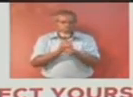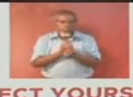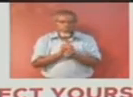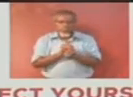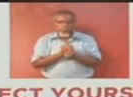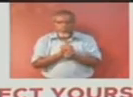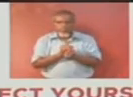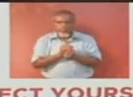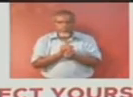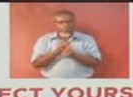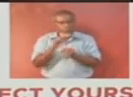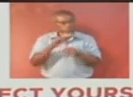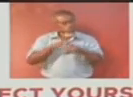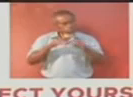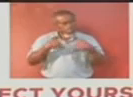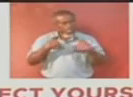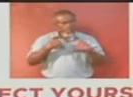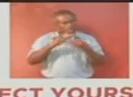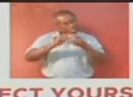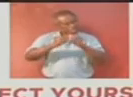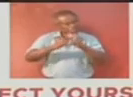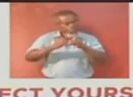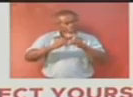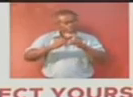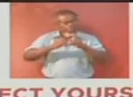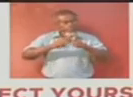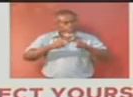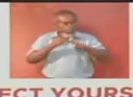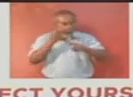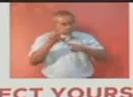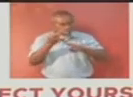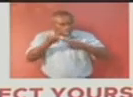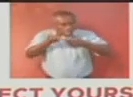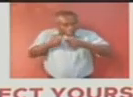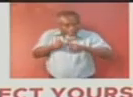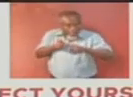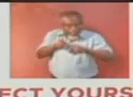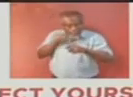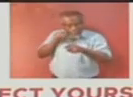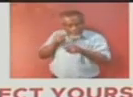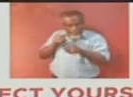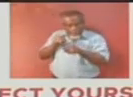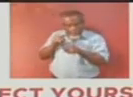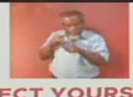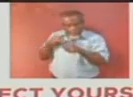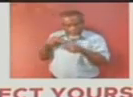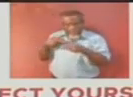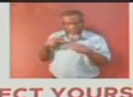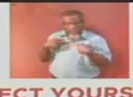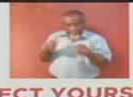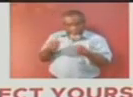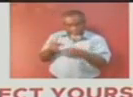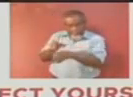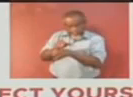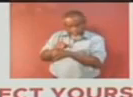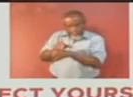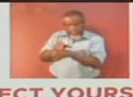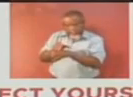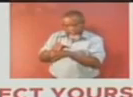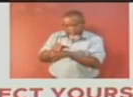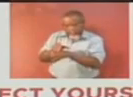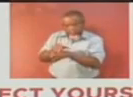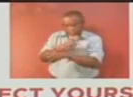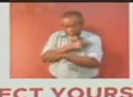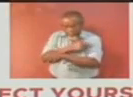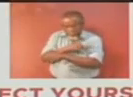an official total figure, but the ones that have been seen showing up in the healthcare system are few and far between, and